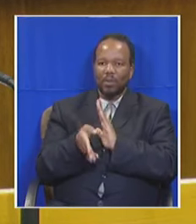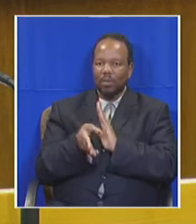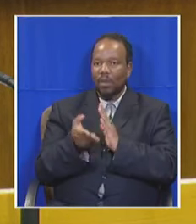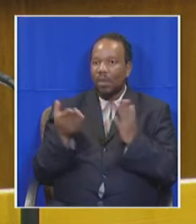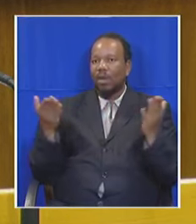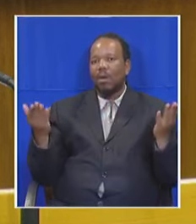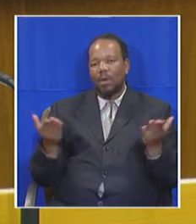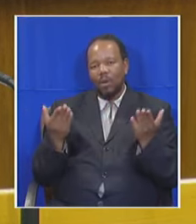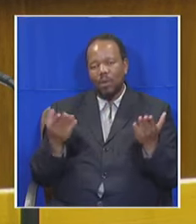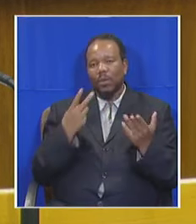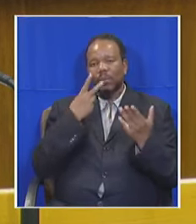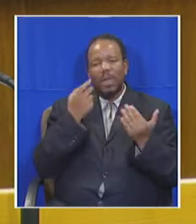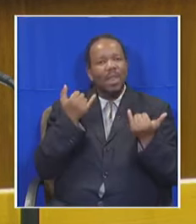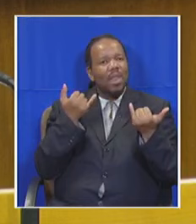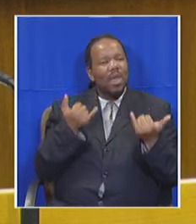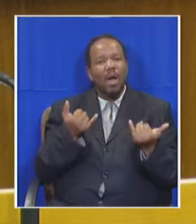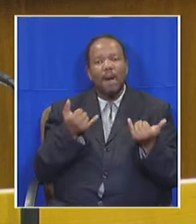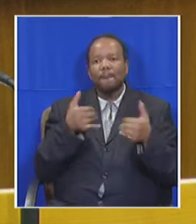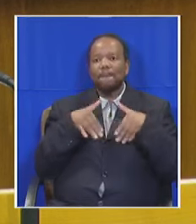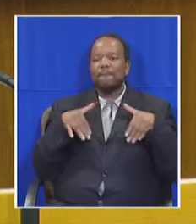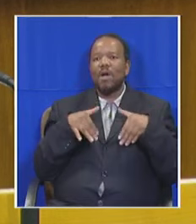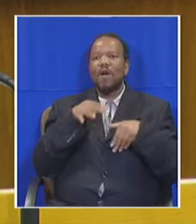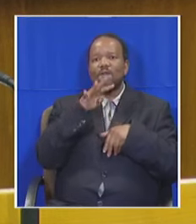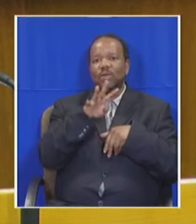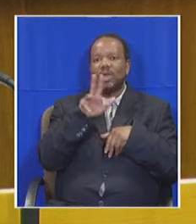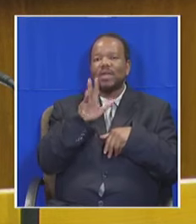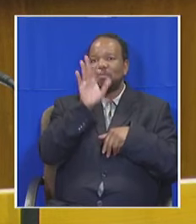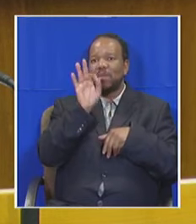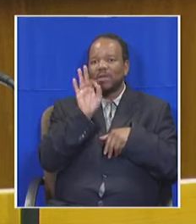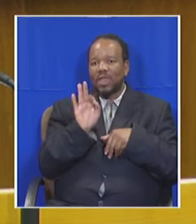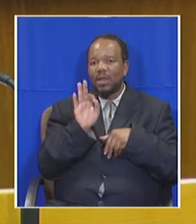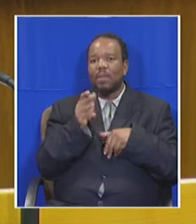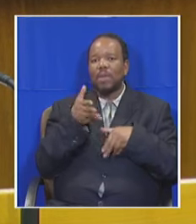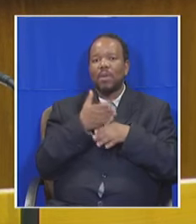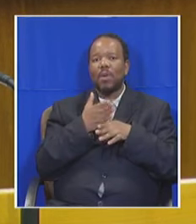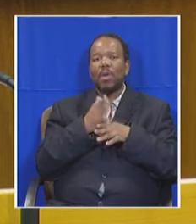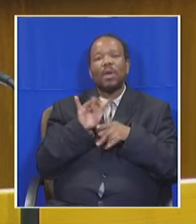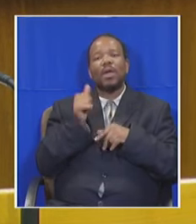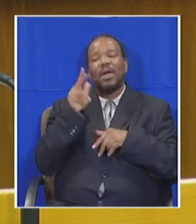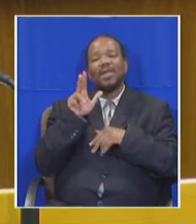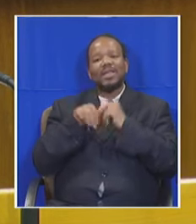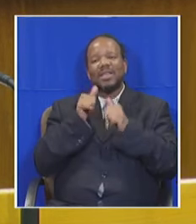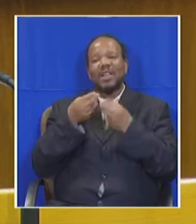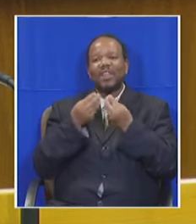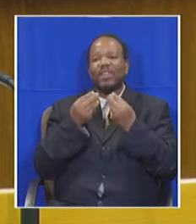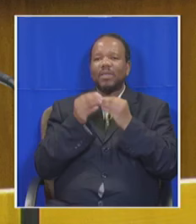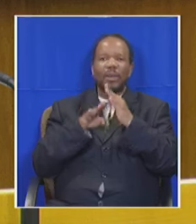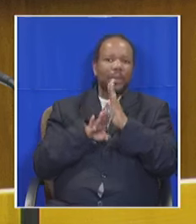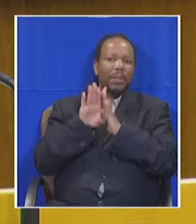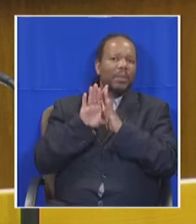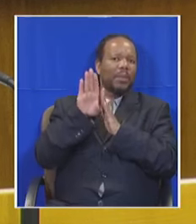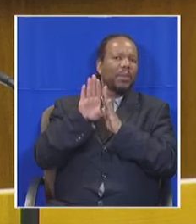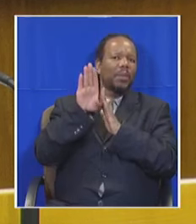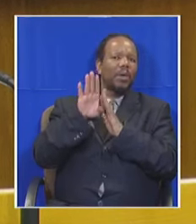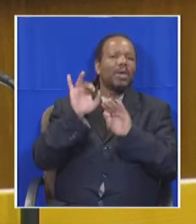youth unemployment rate is almost 48% and has worsened over the past 8 years, despite a great deal